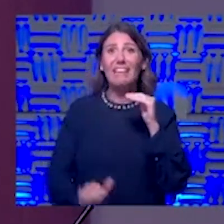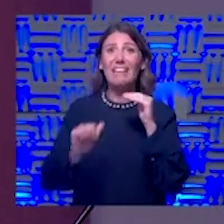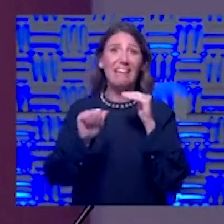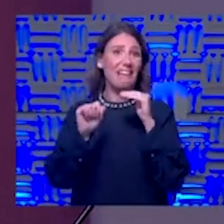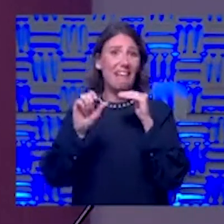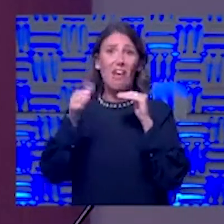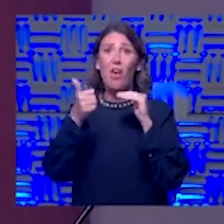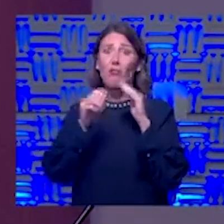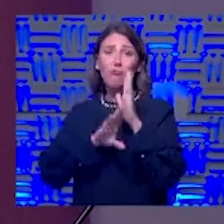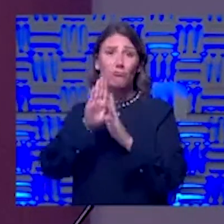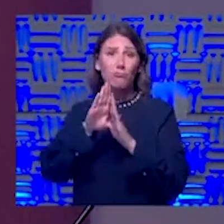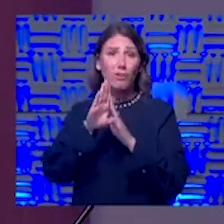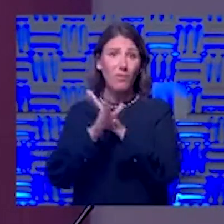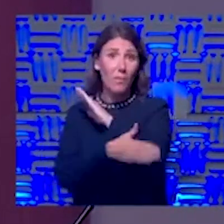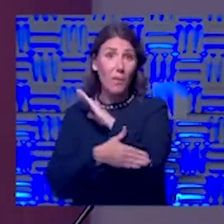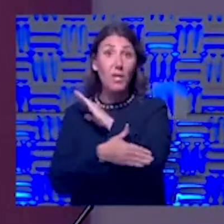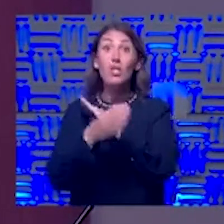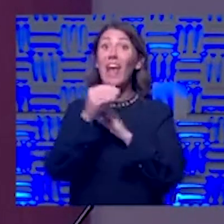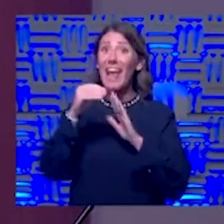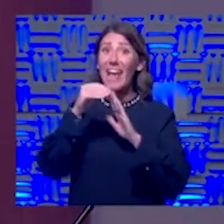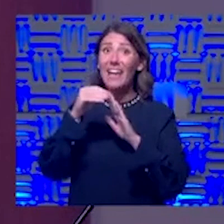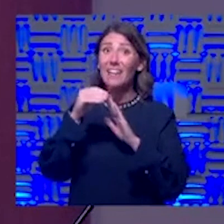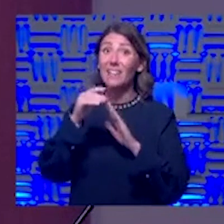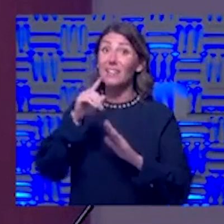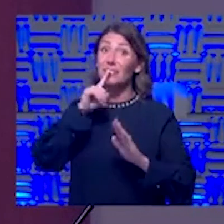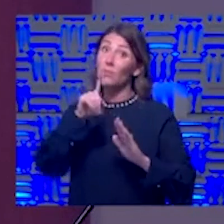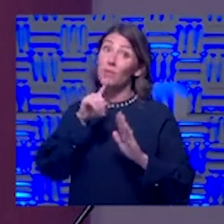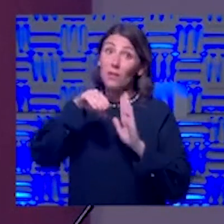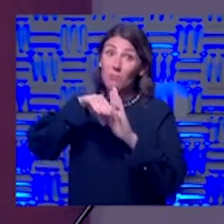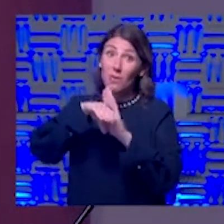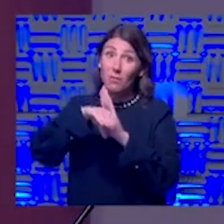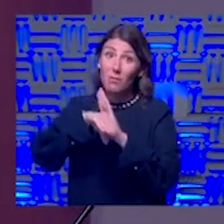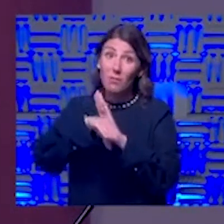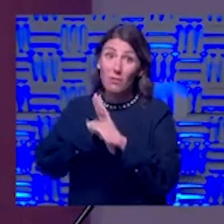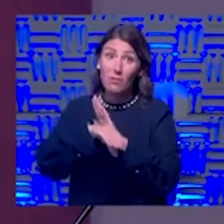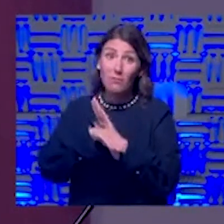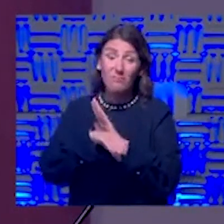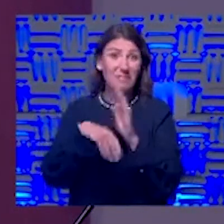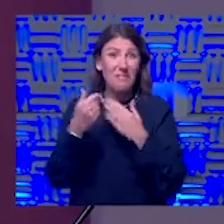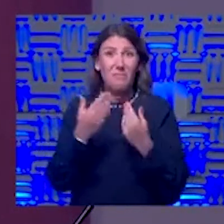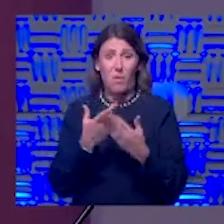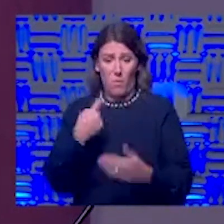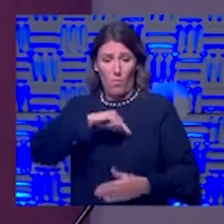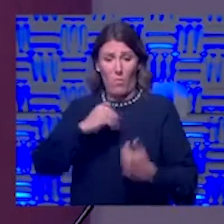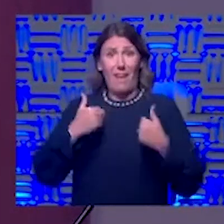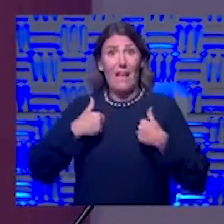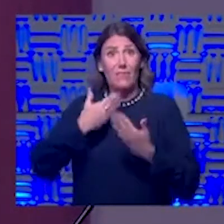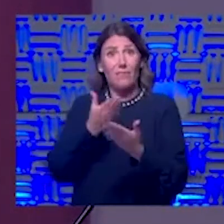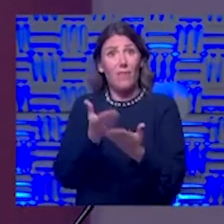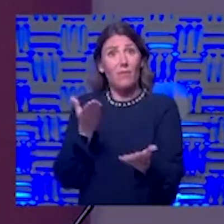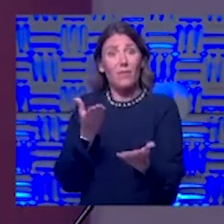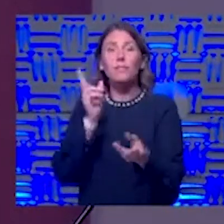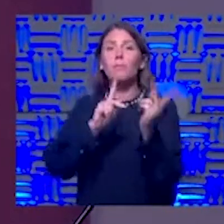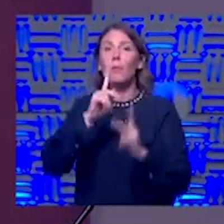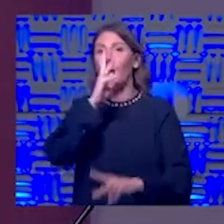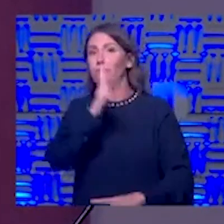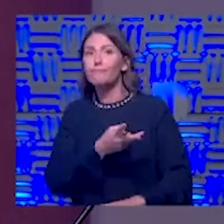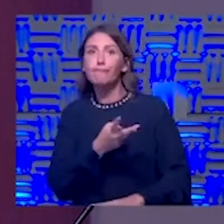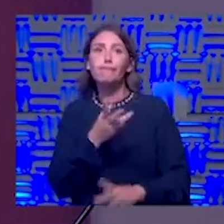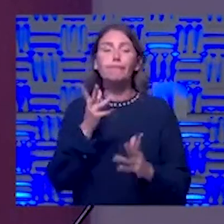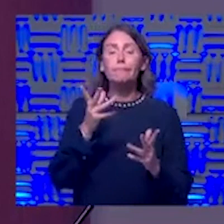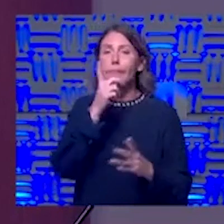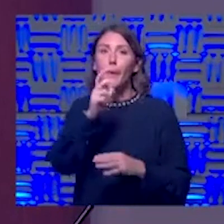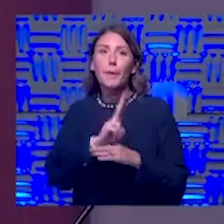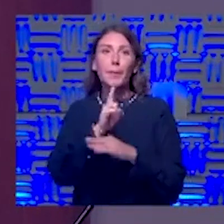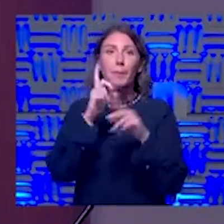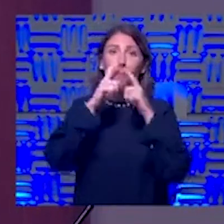country and is declining, despite the fact we have this evidence. And so I think it's a good reminder for all of us that there are really